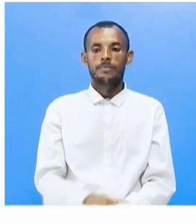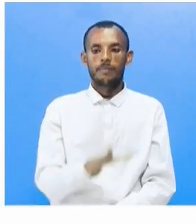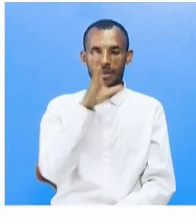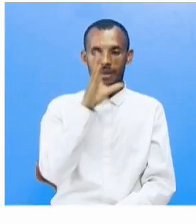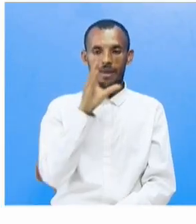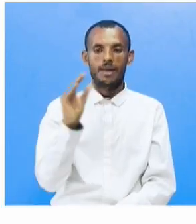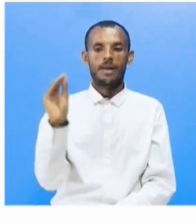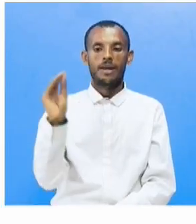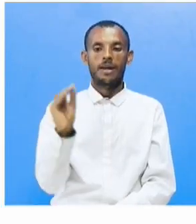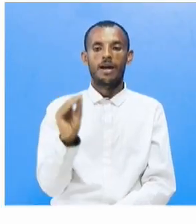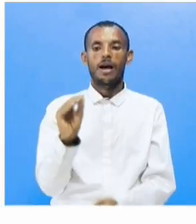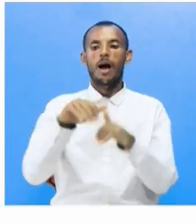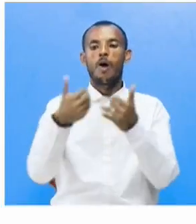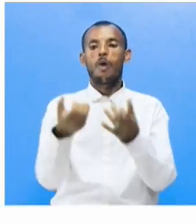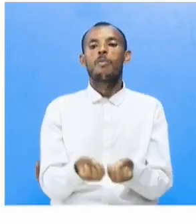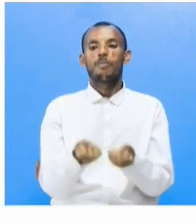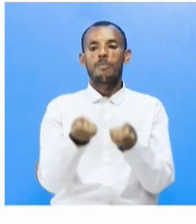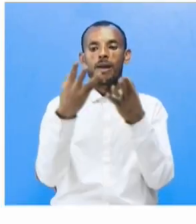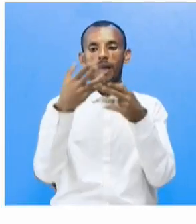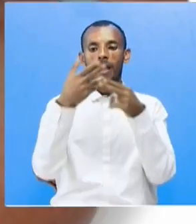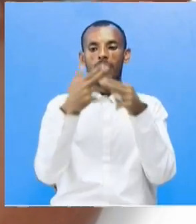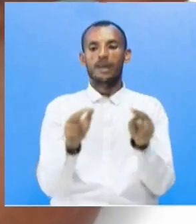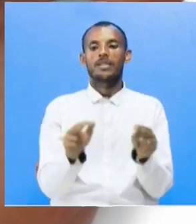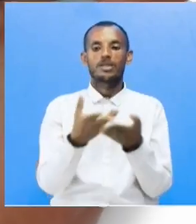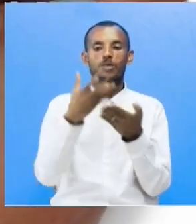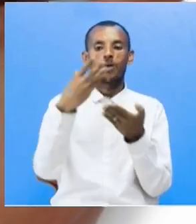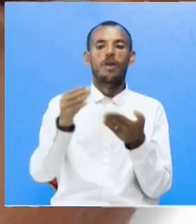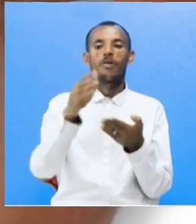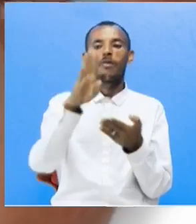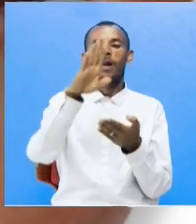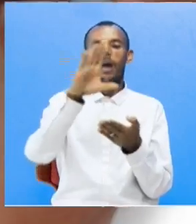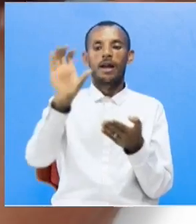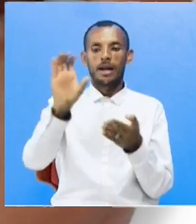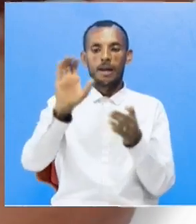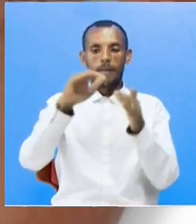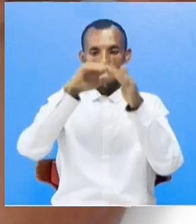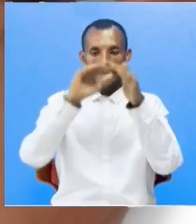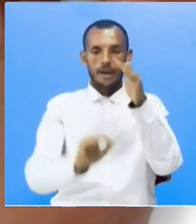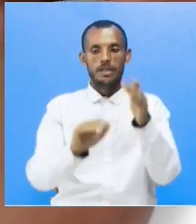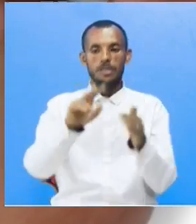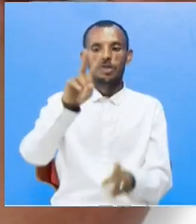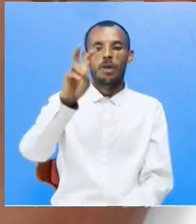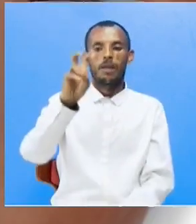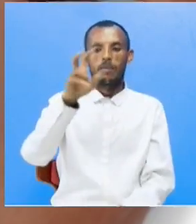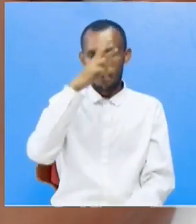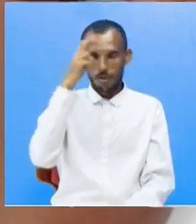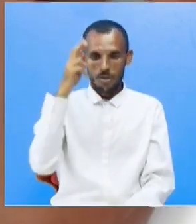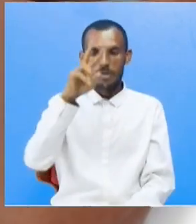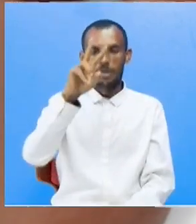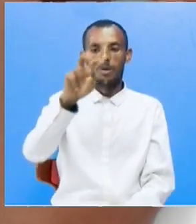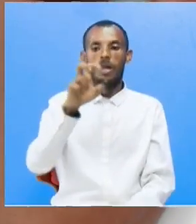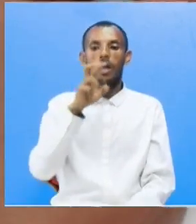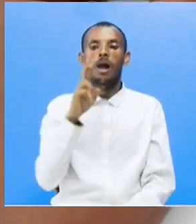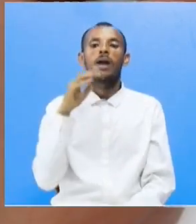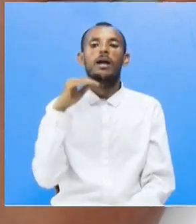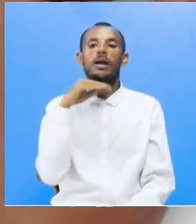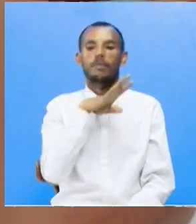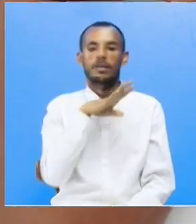And how many eggs are sold? 400 minus 20, because 20 are damaged. Therefore,